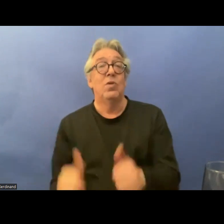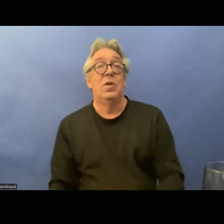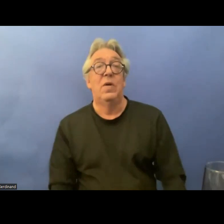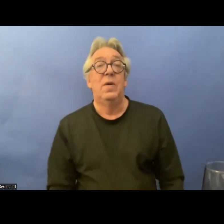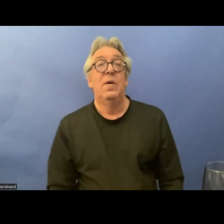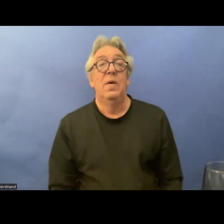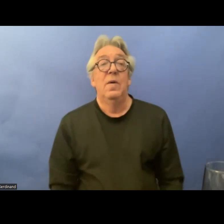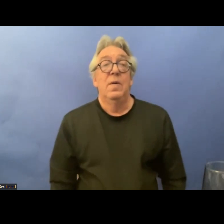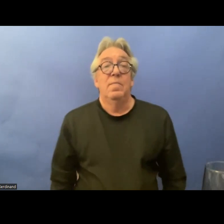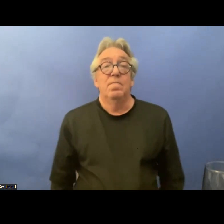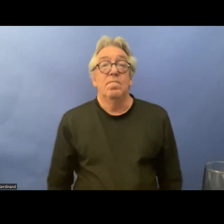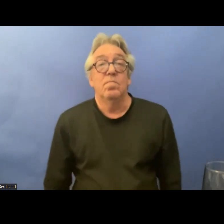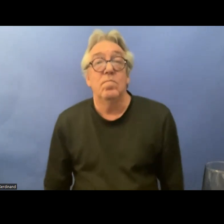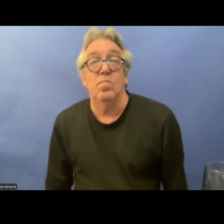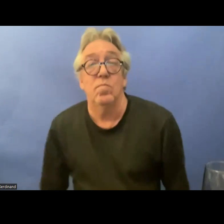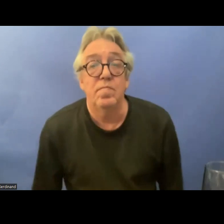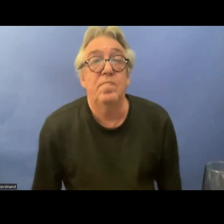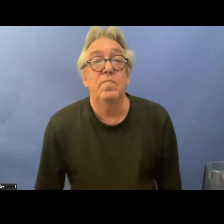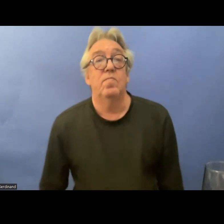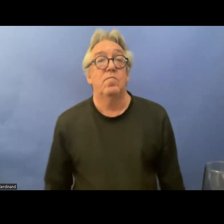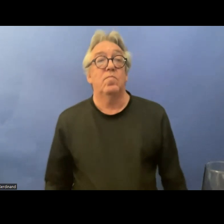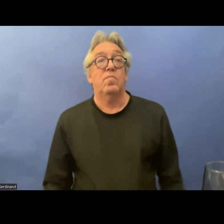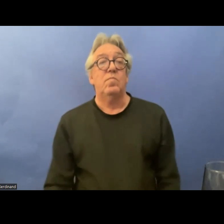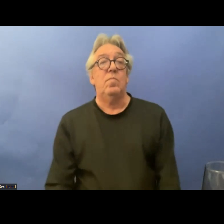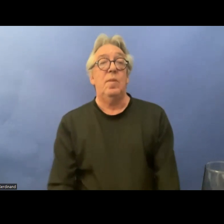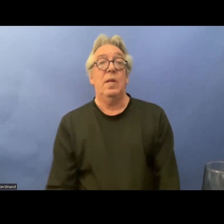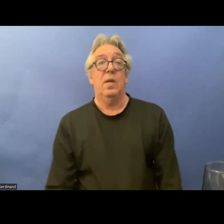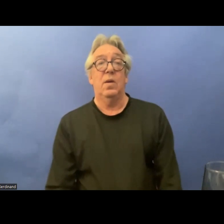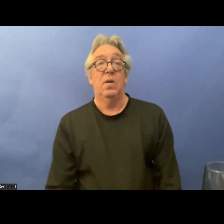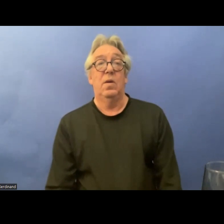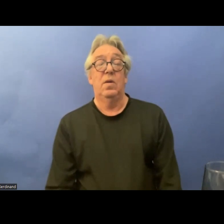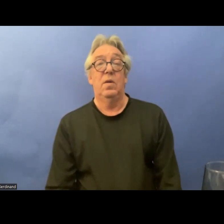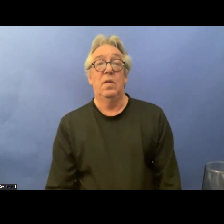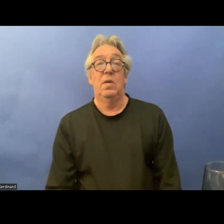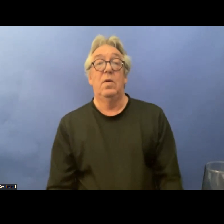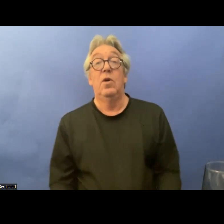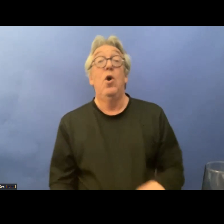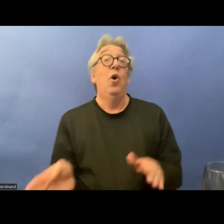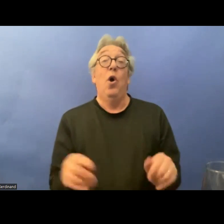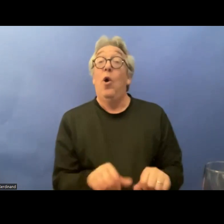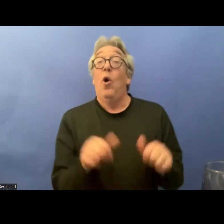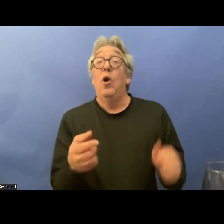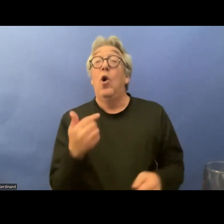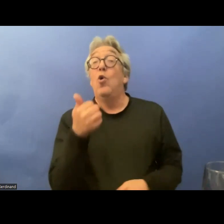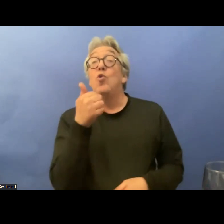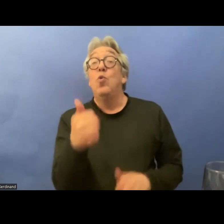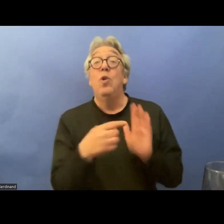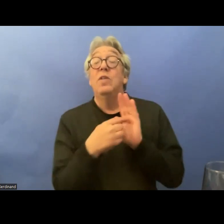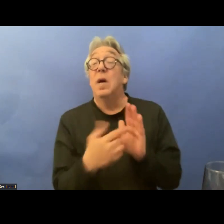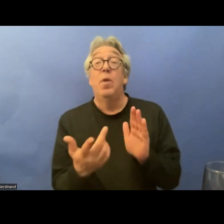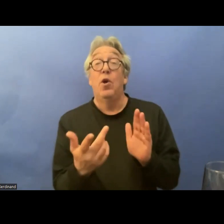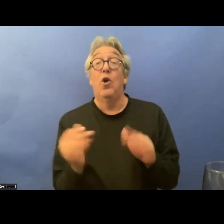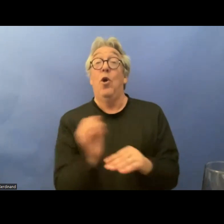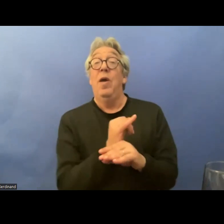through the humanitarian program cycle. Also, another good example is around the interagency